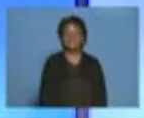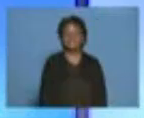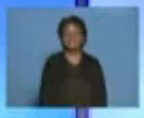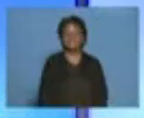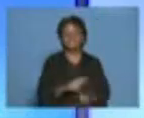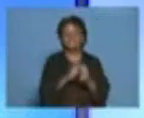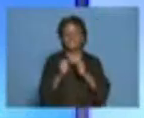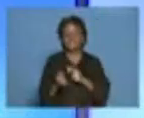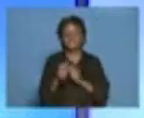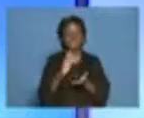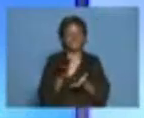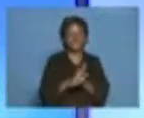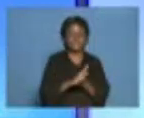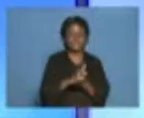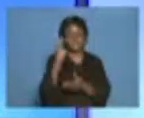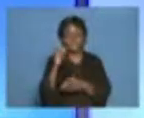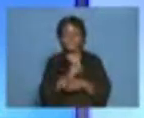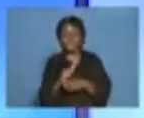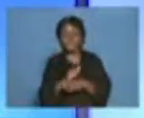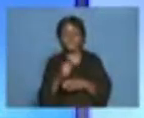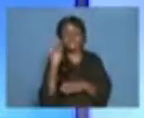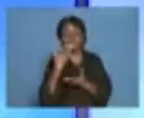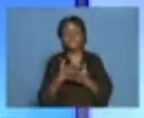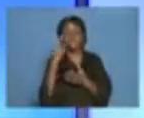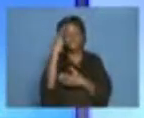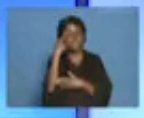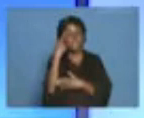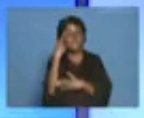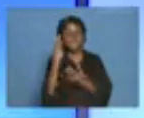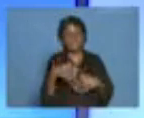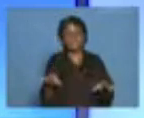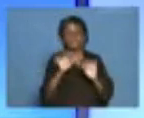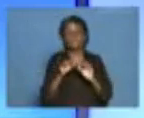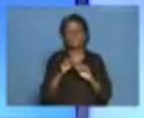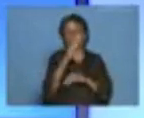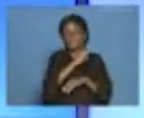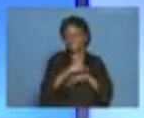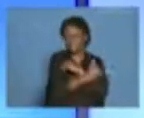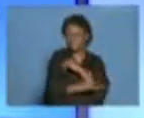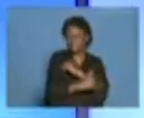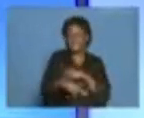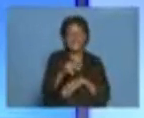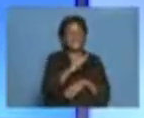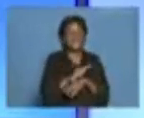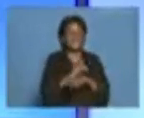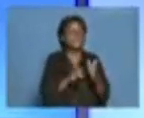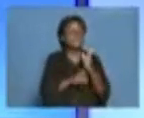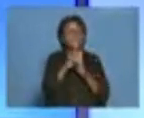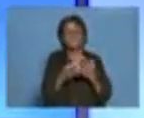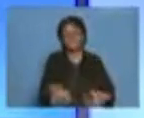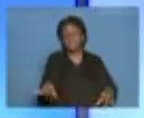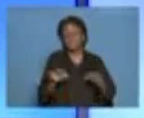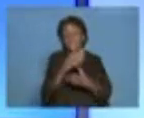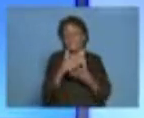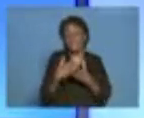Trade schools are trending, and for good reason. They're critical to the country's national development, and a vital part of the curriculum are